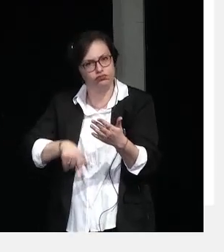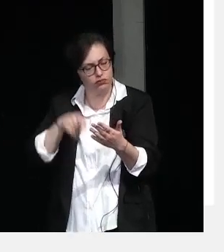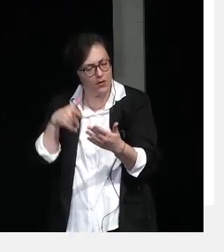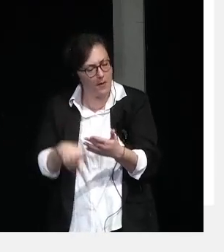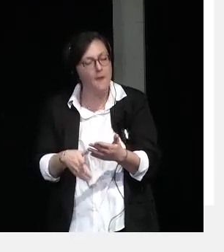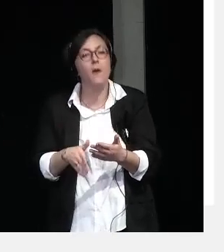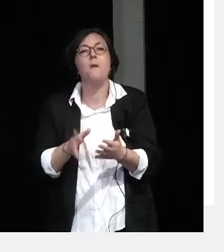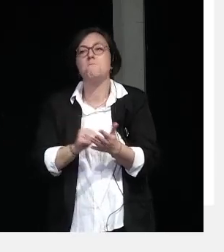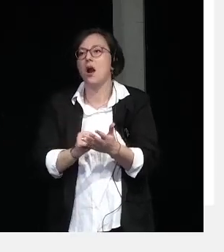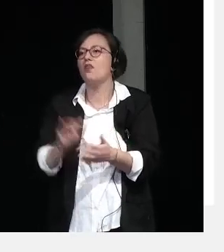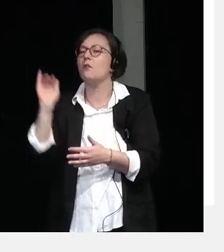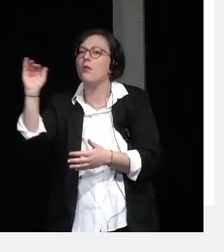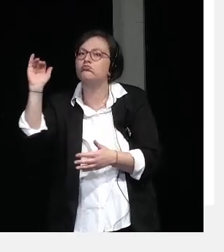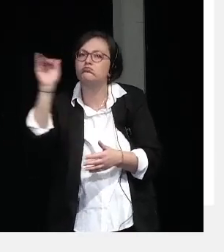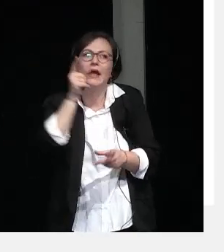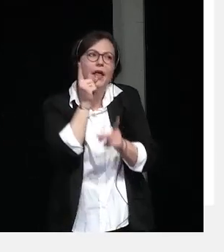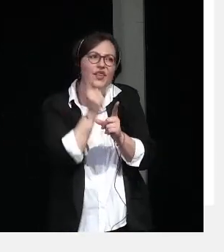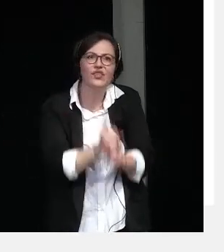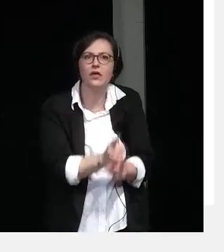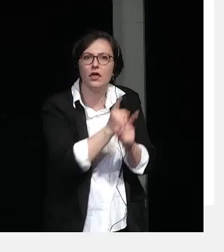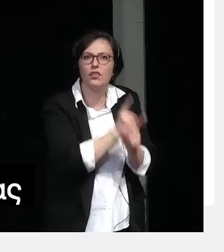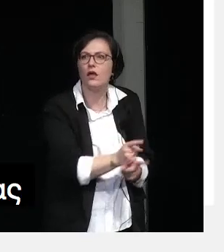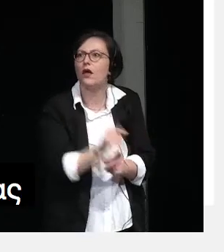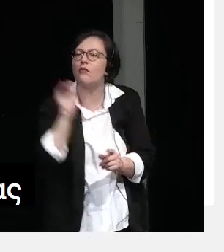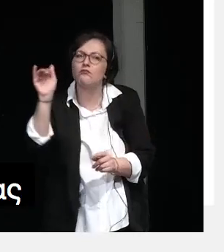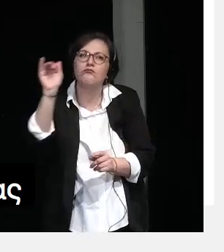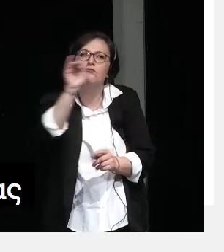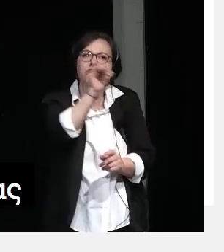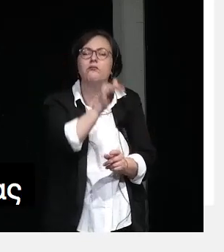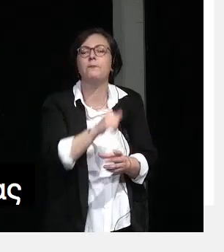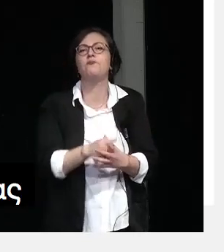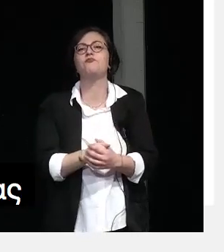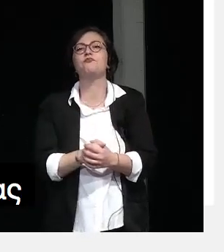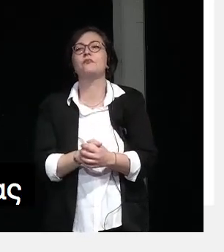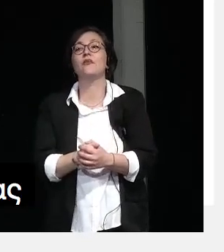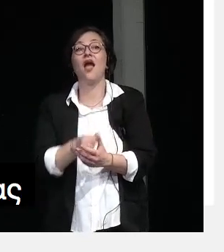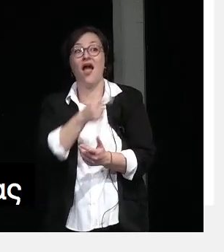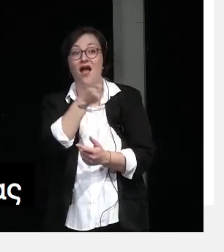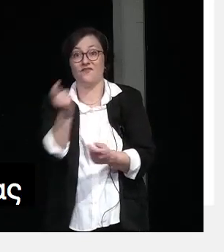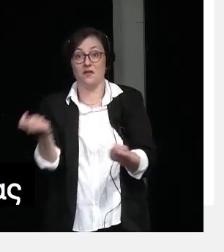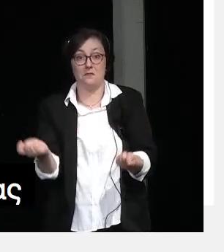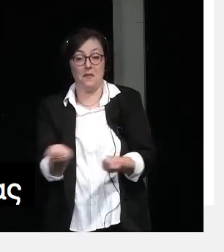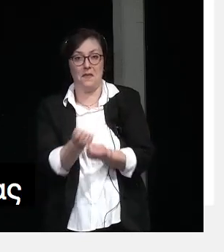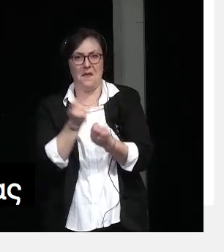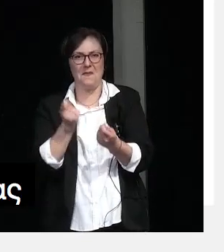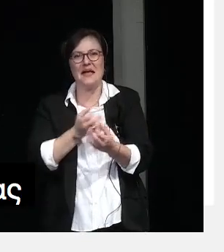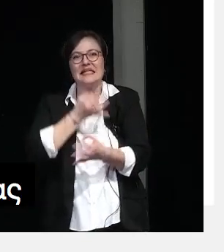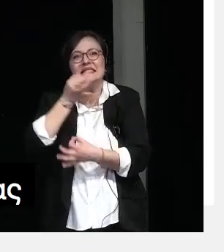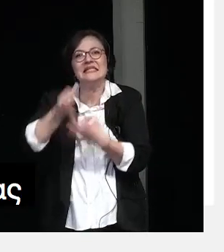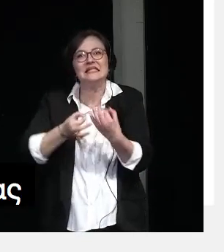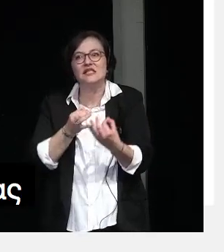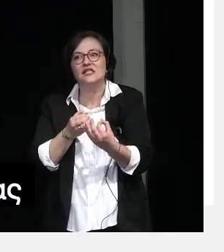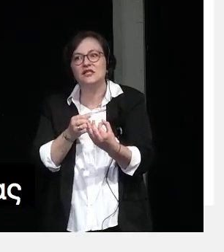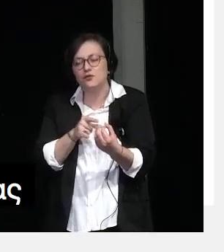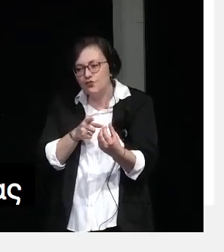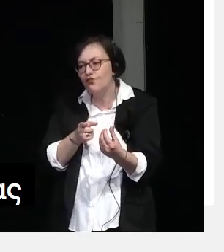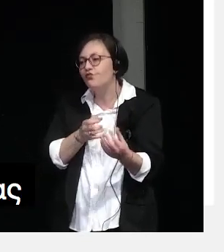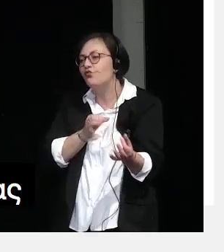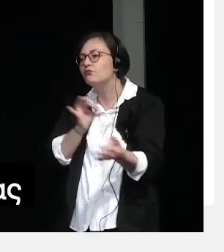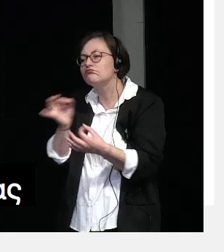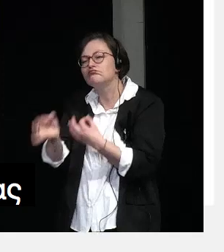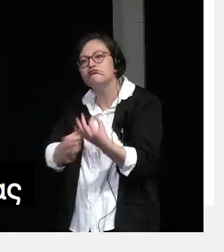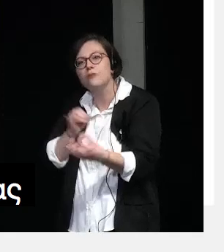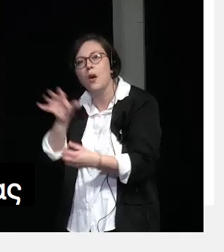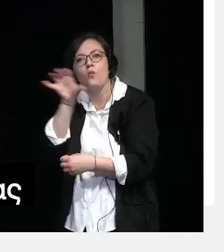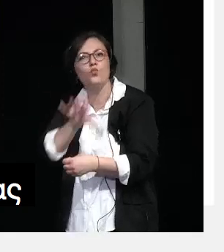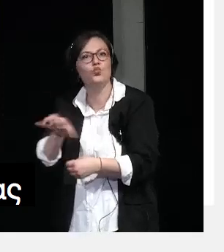as a public service or professionally as consultants, to contribute to your lists and expand them in ways